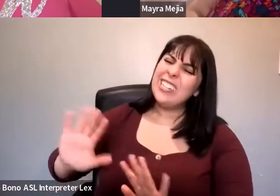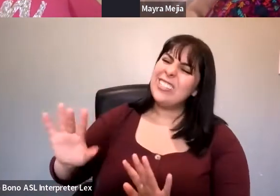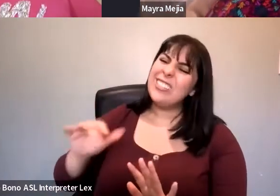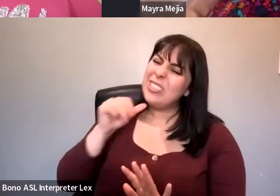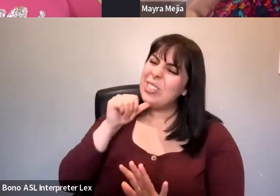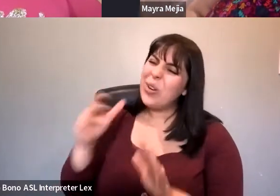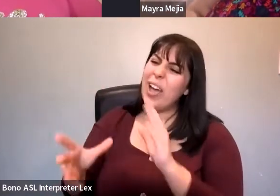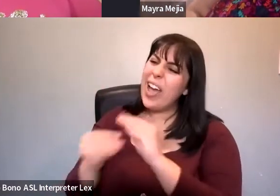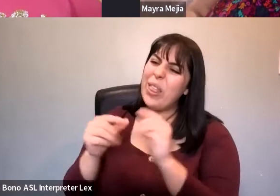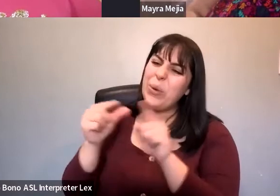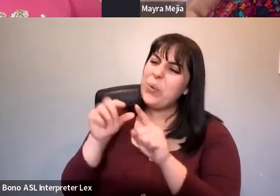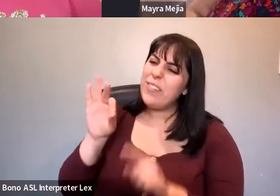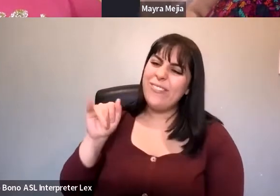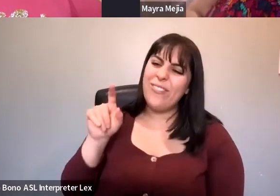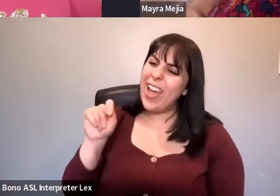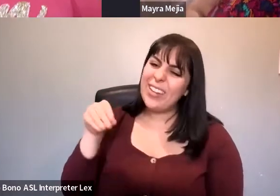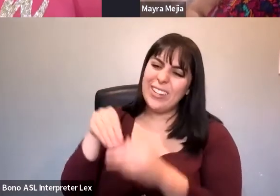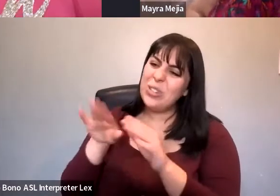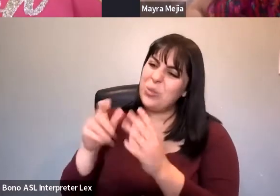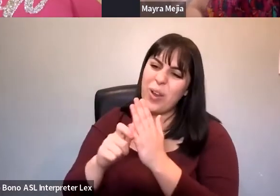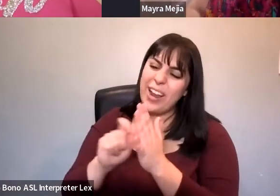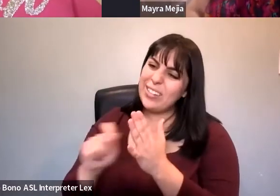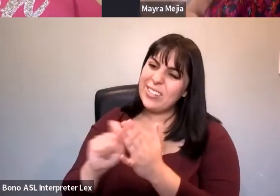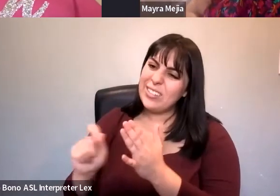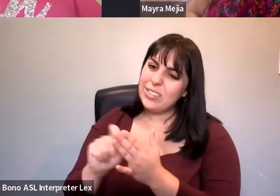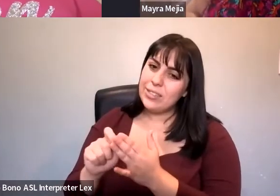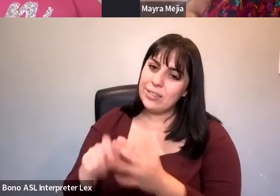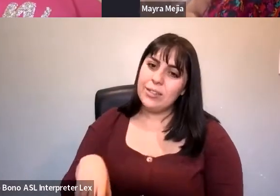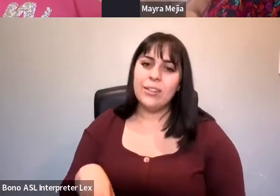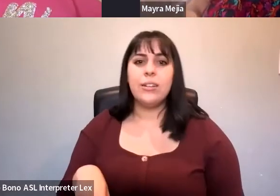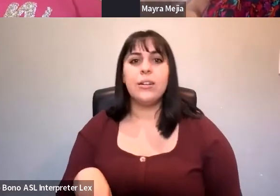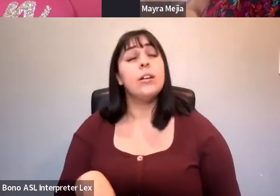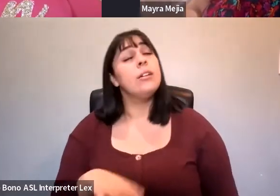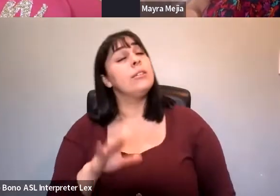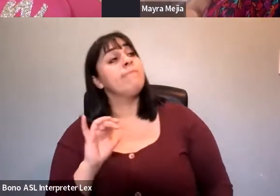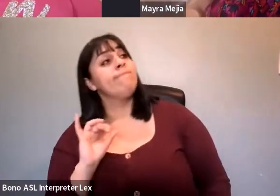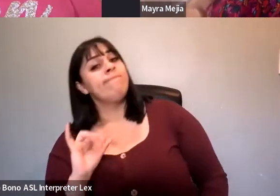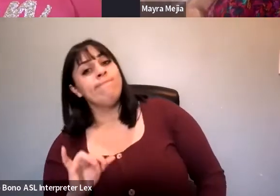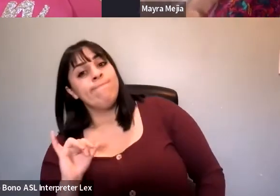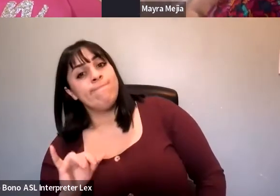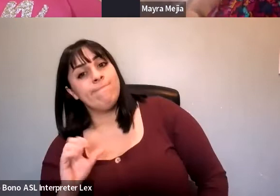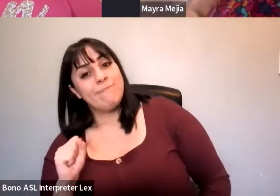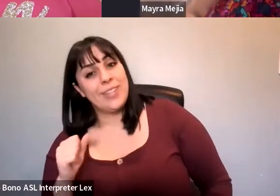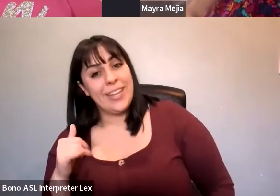You know the eye emojis, like, yeah. Oh my goodness.